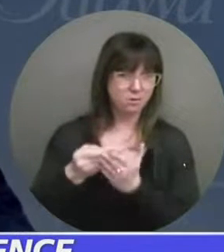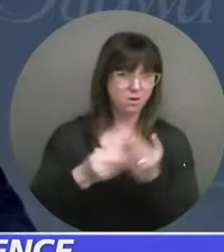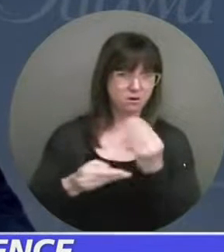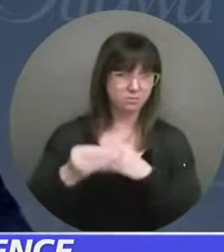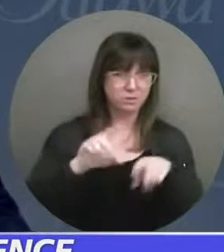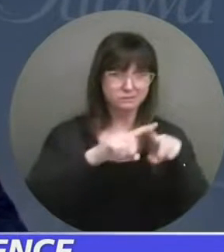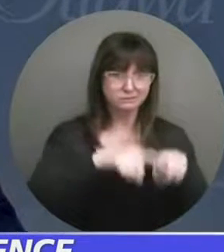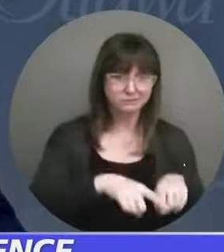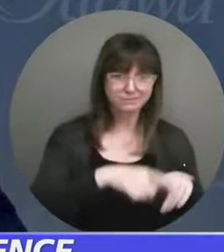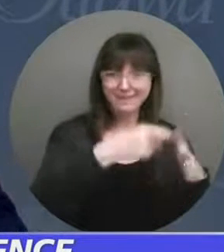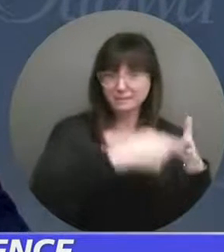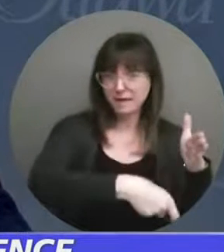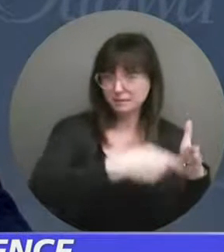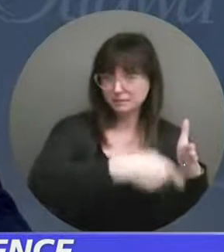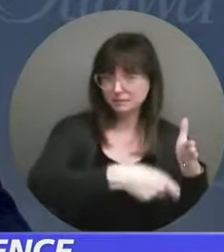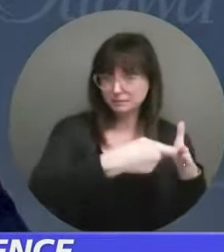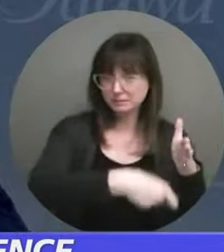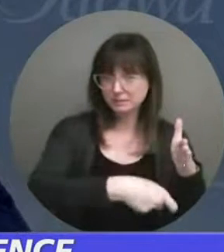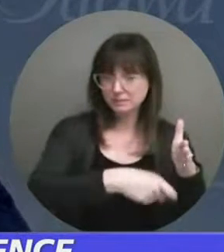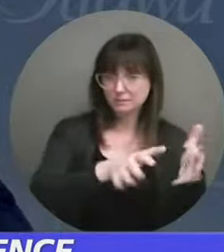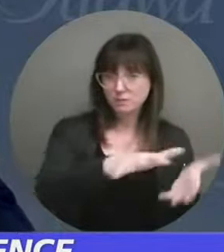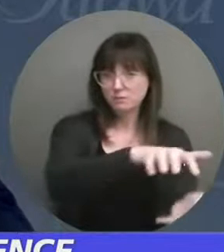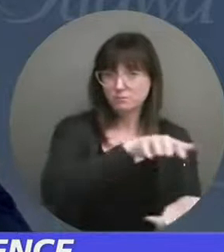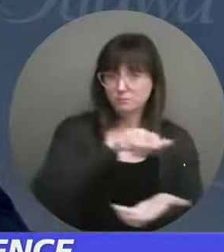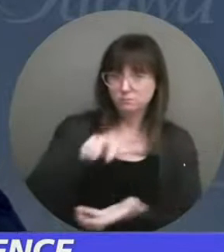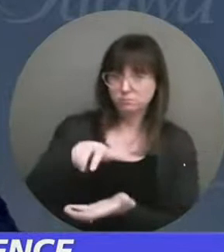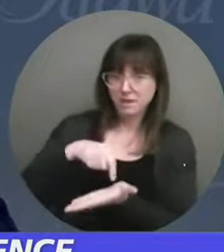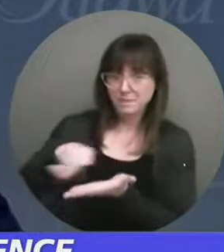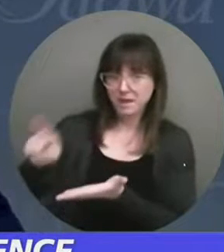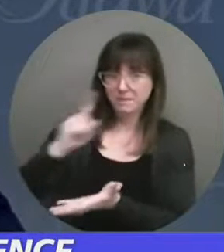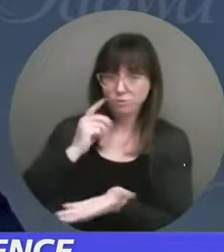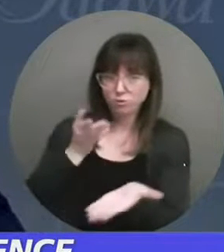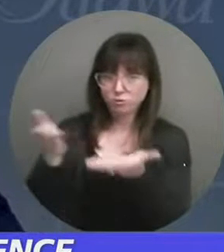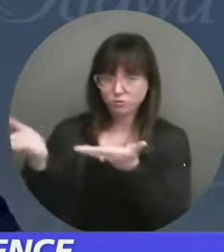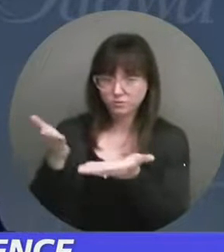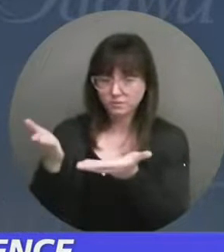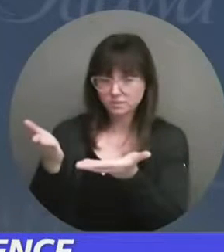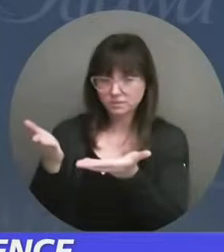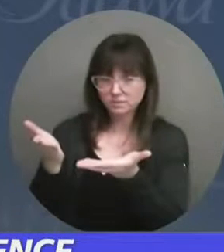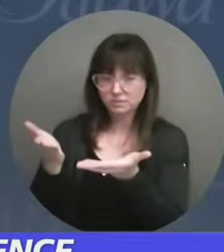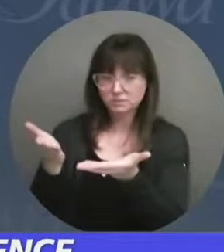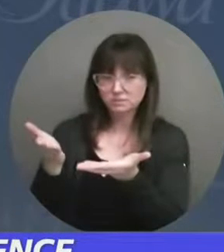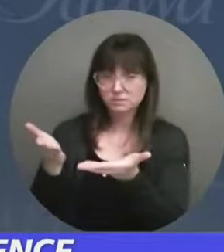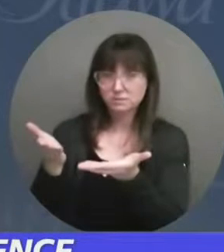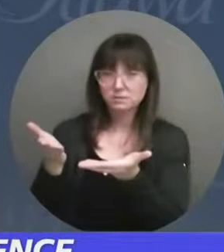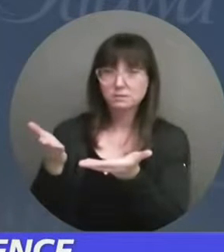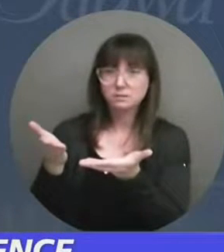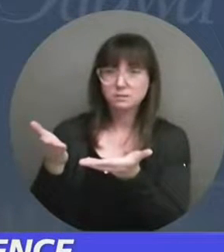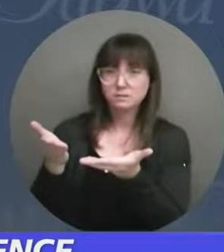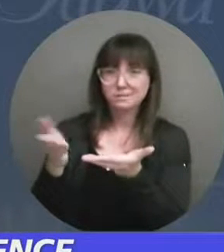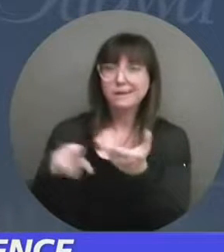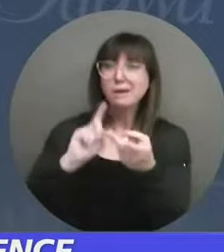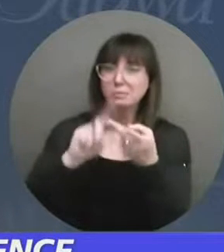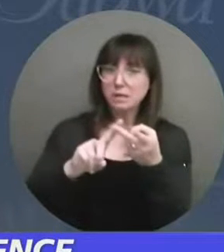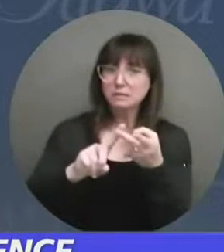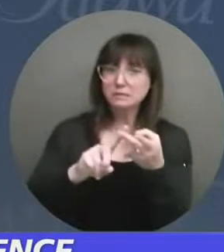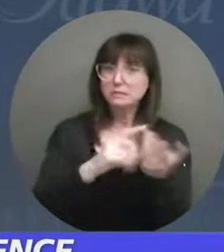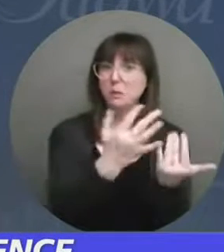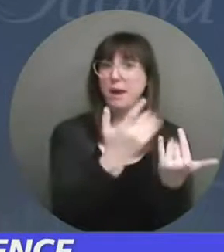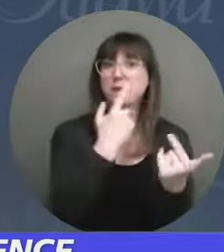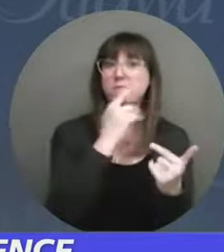revenue to fund services, as well as hinging on that government funding that you're hoping for to kind of cover the